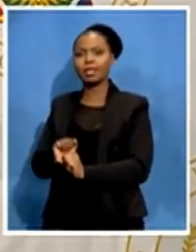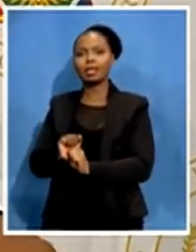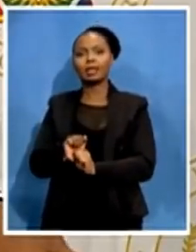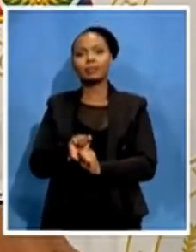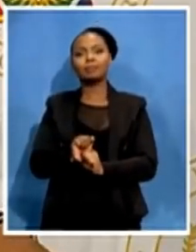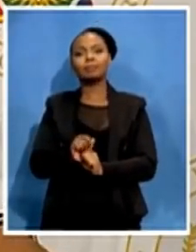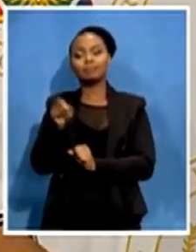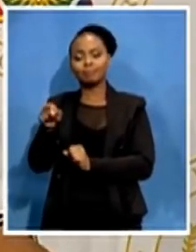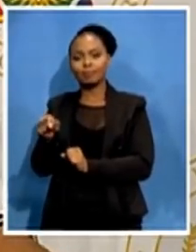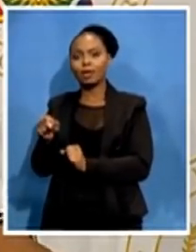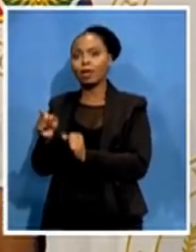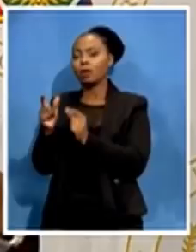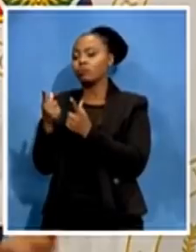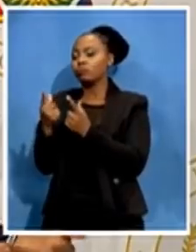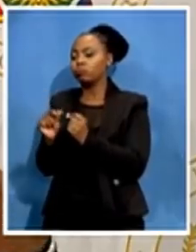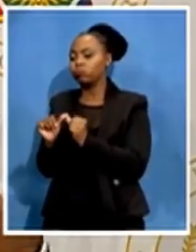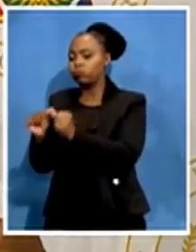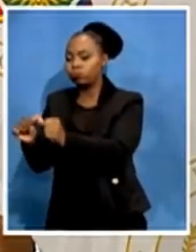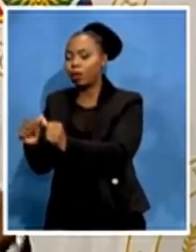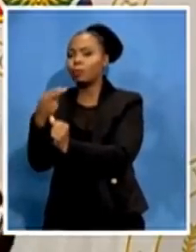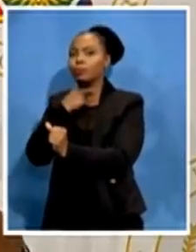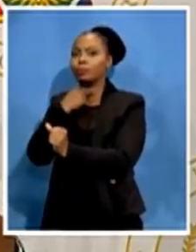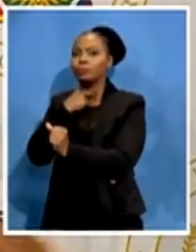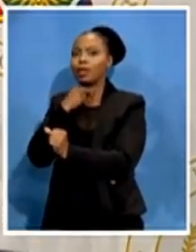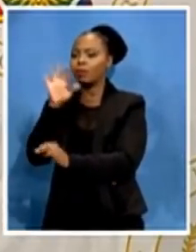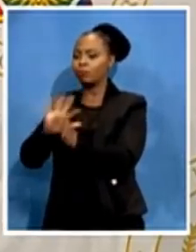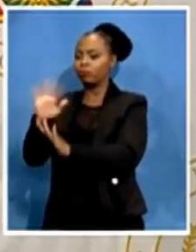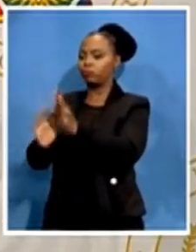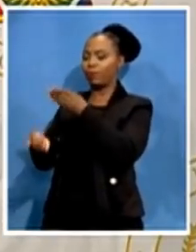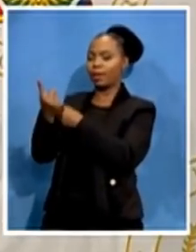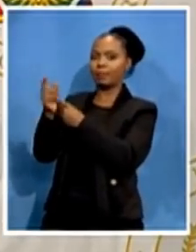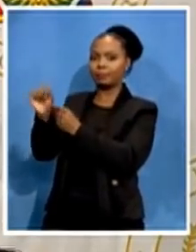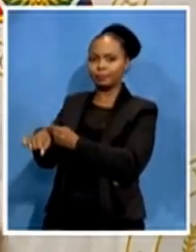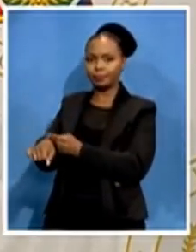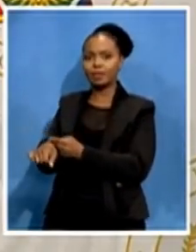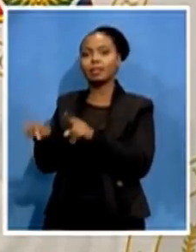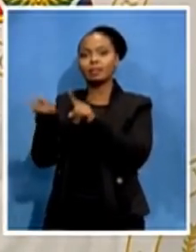had undesirable consequences. And the same extent, especially to the magistrates' court.